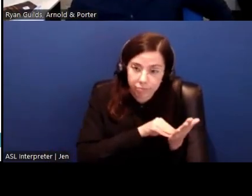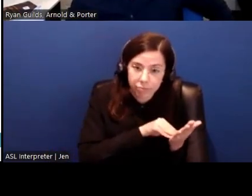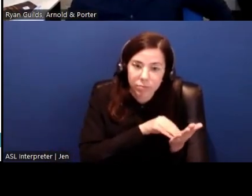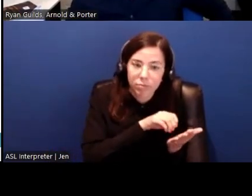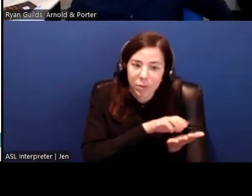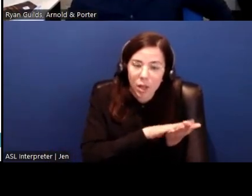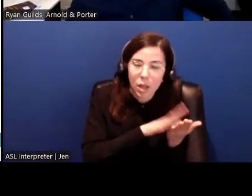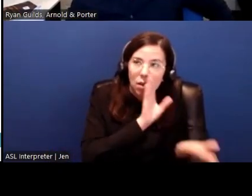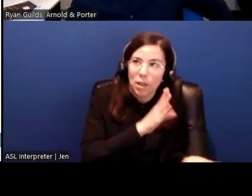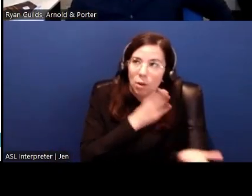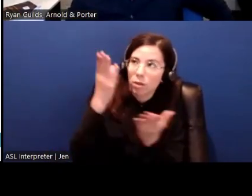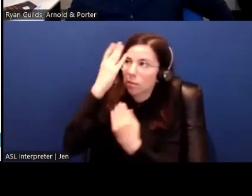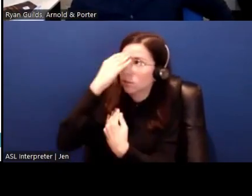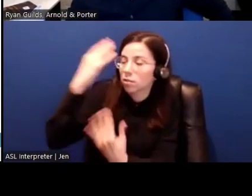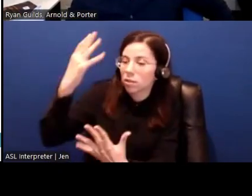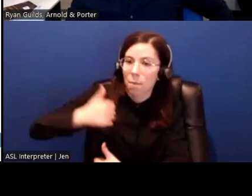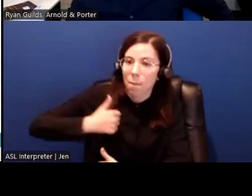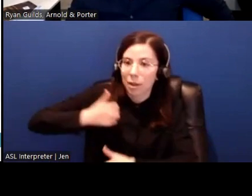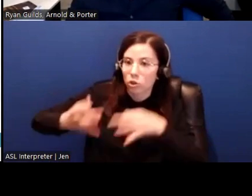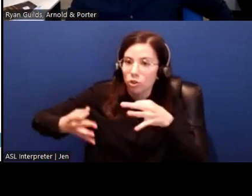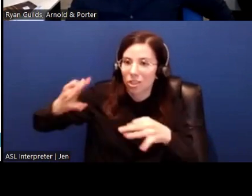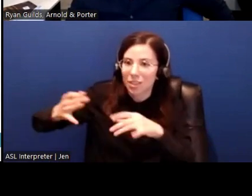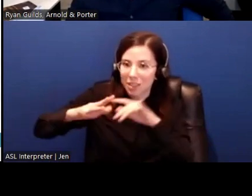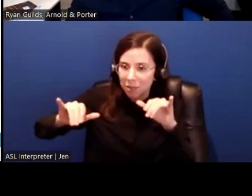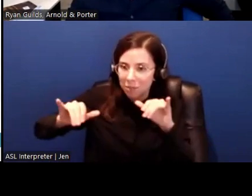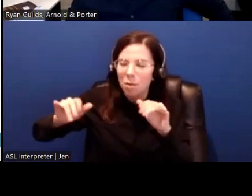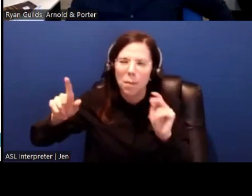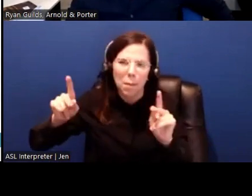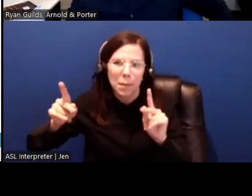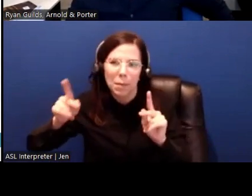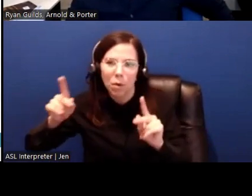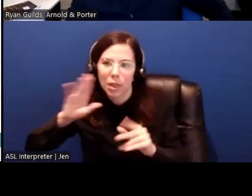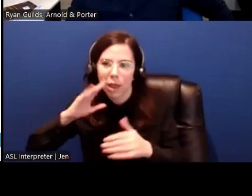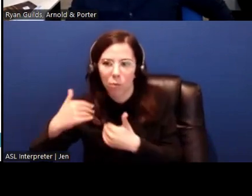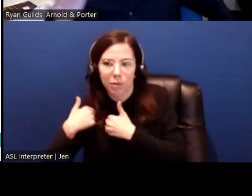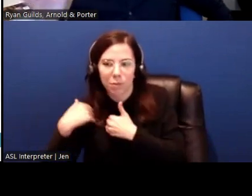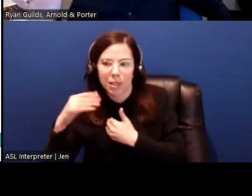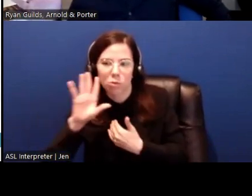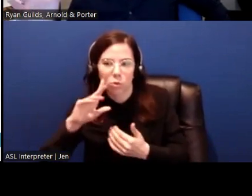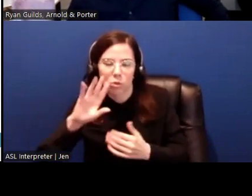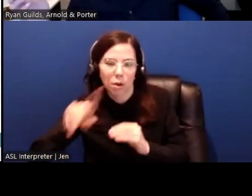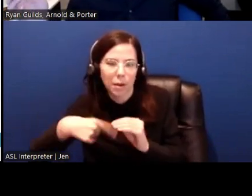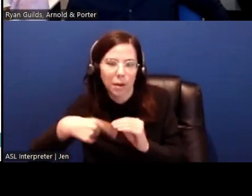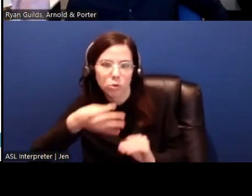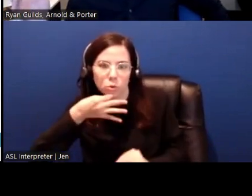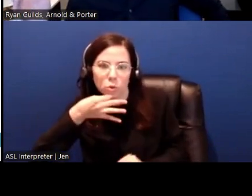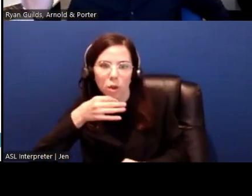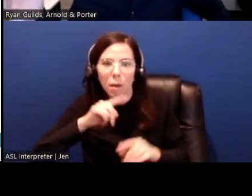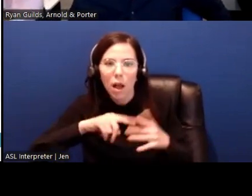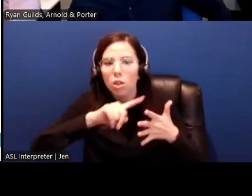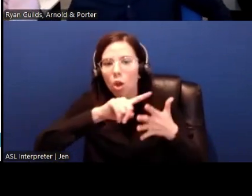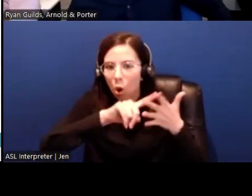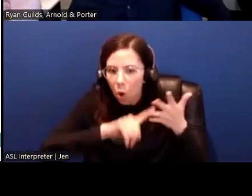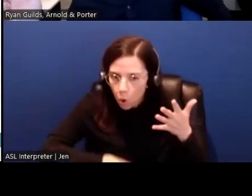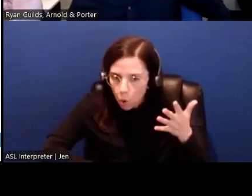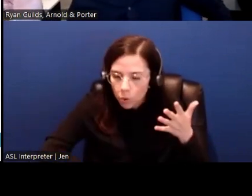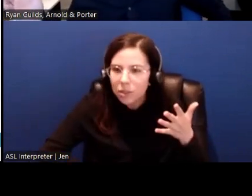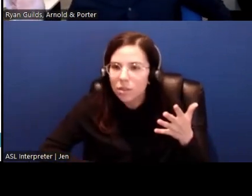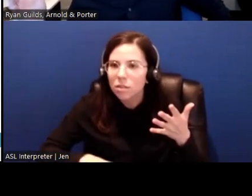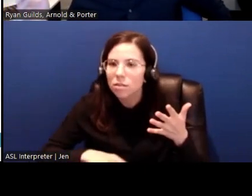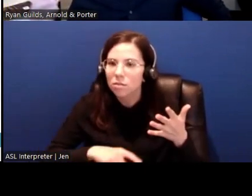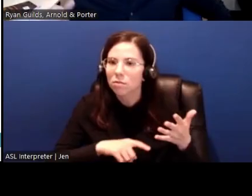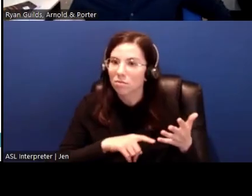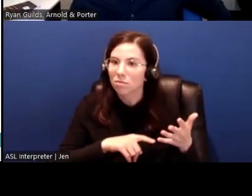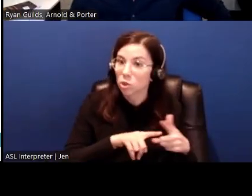military justice system to actors that we'll discuss. Those are the cops, right?